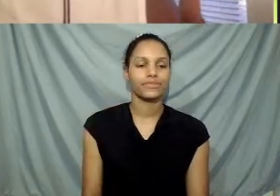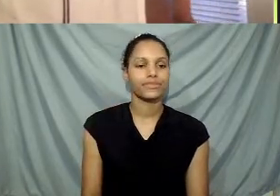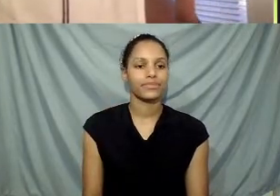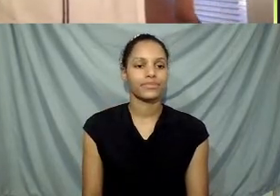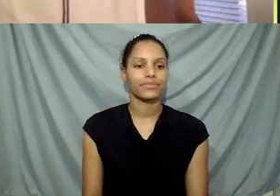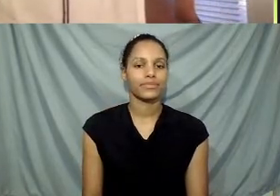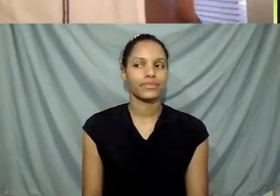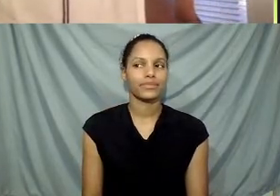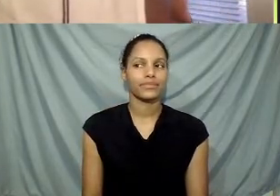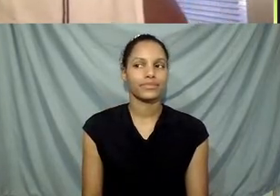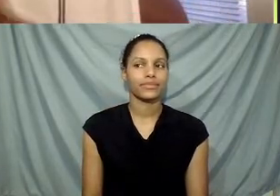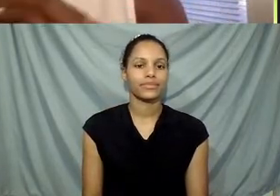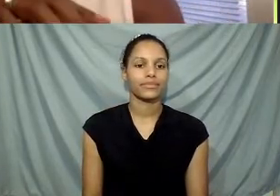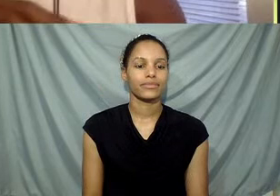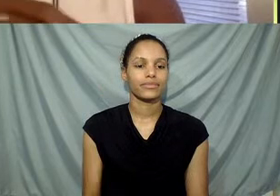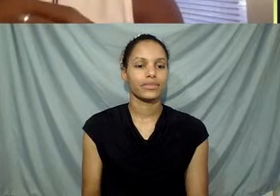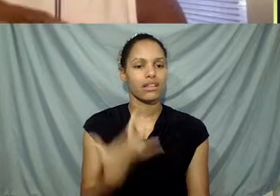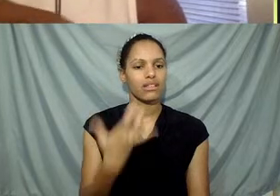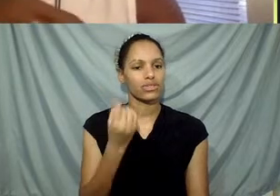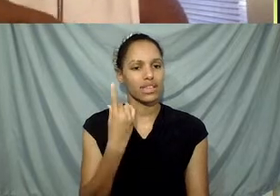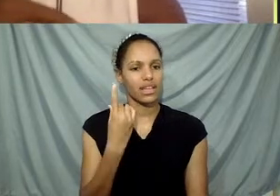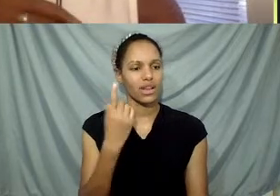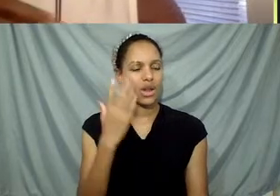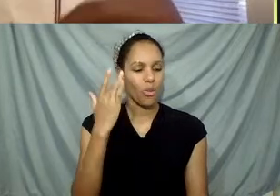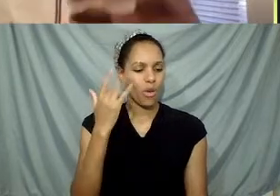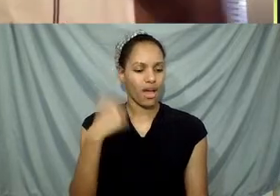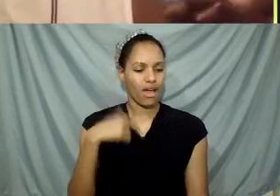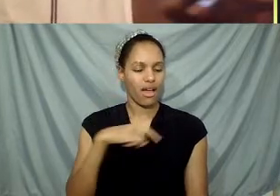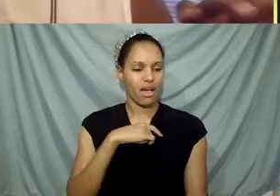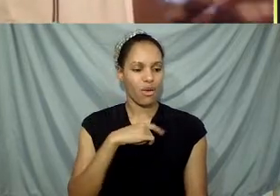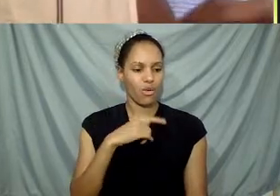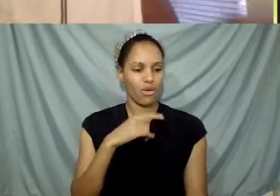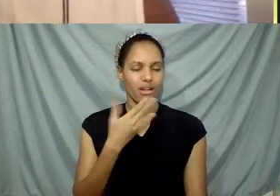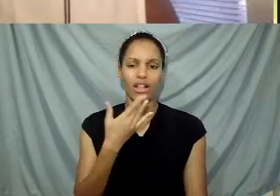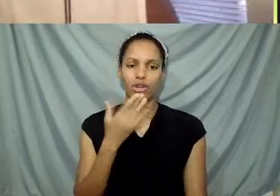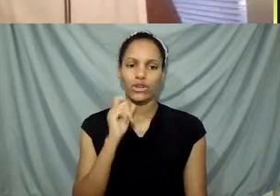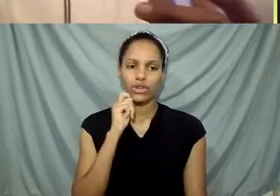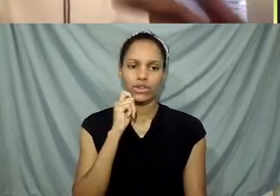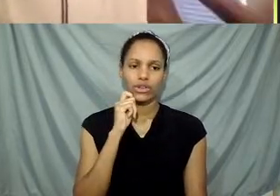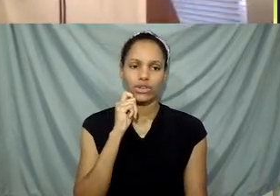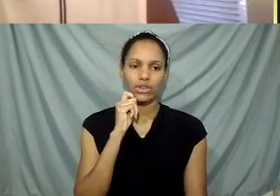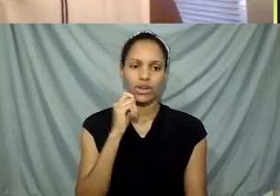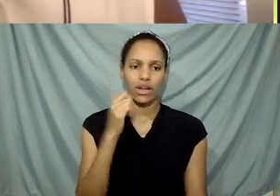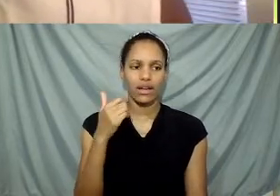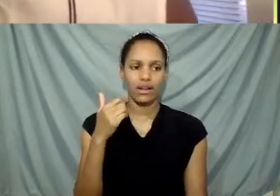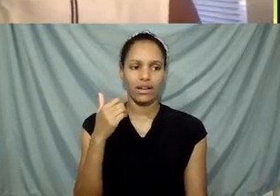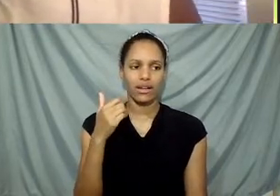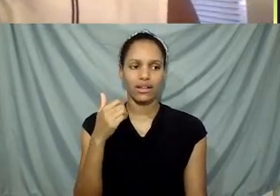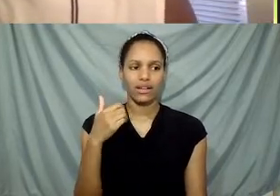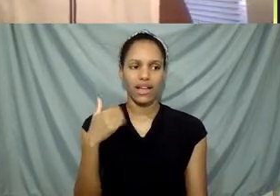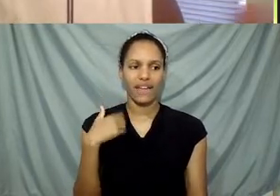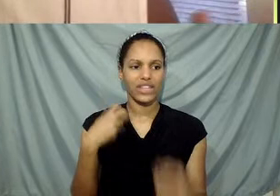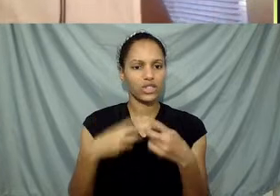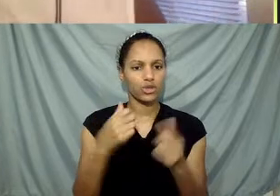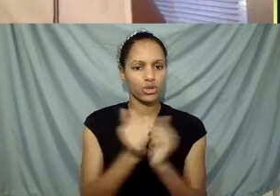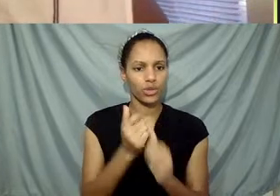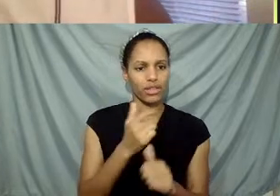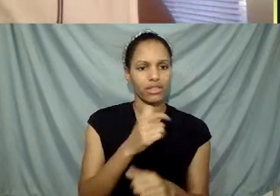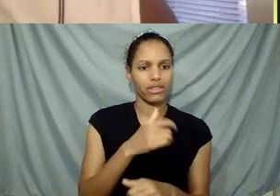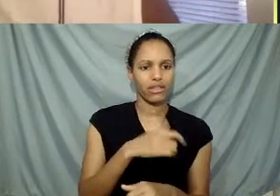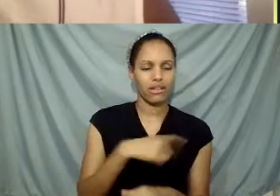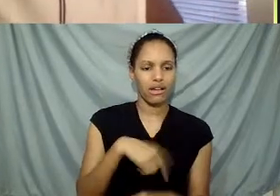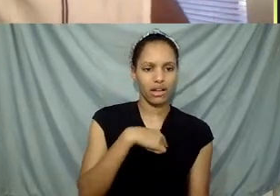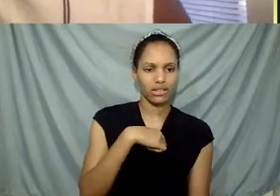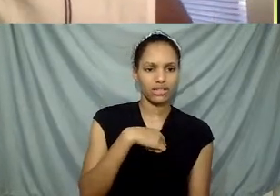understand why our color is having these issues with people who are not colored like us. You